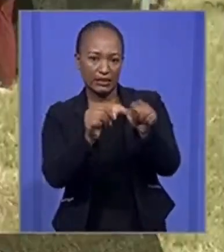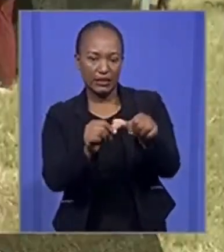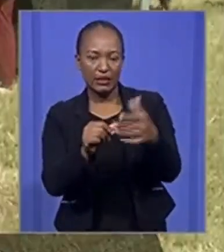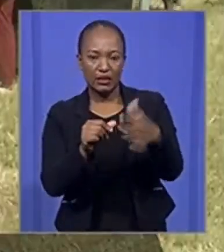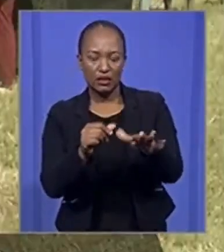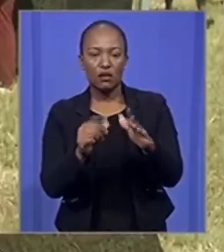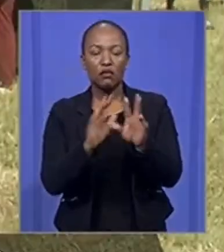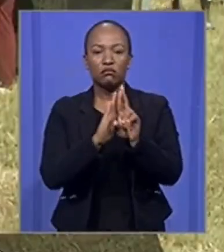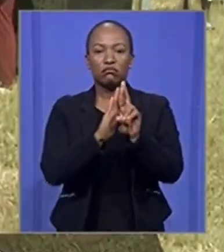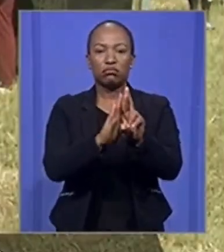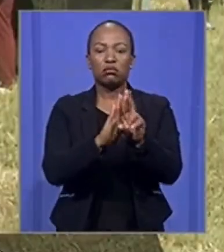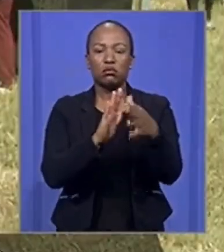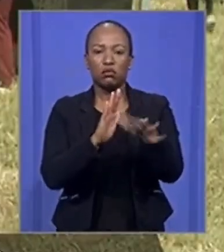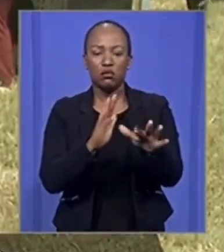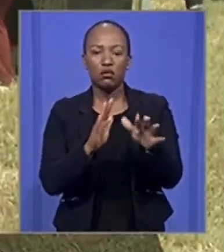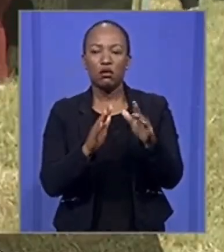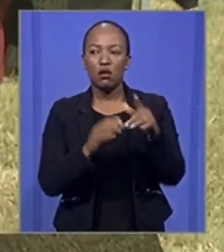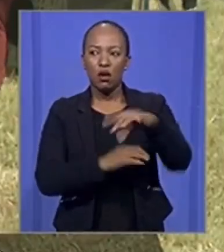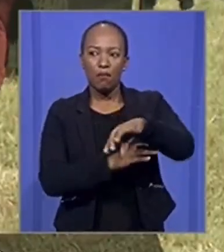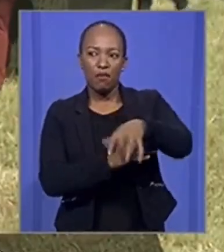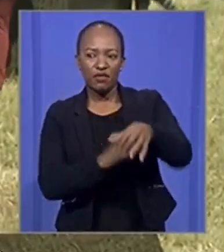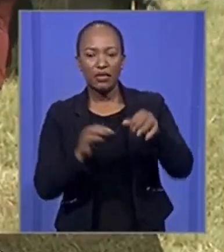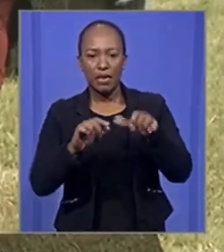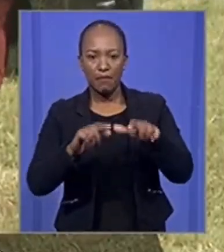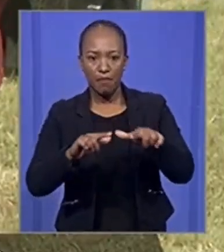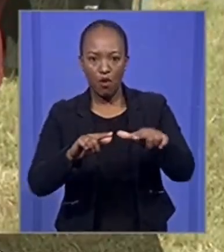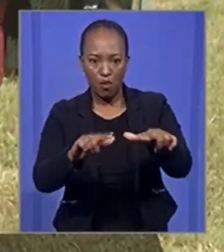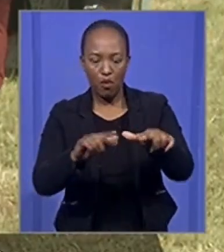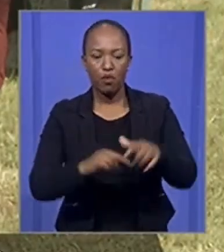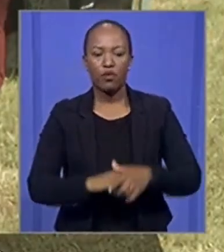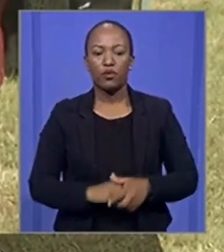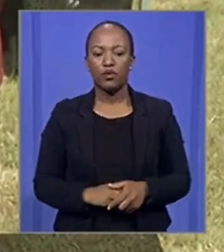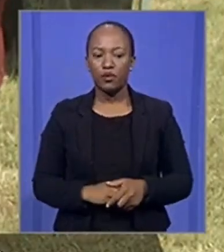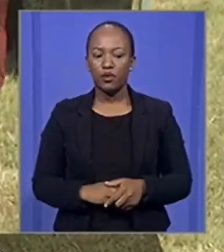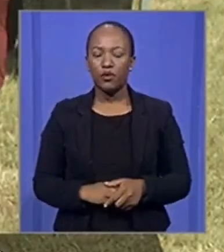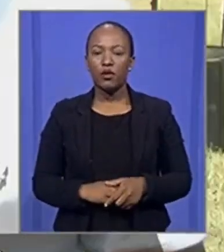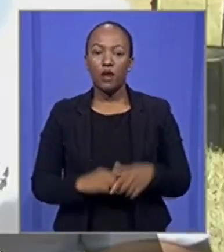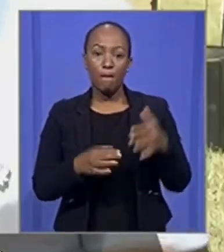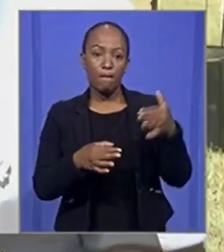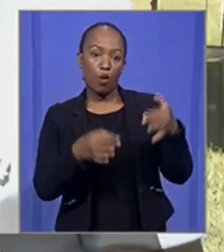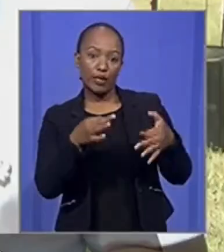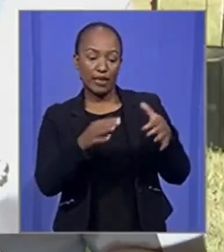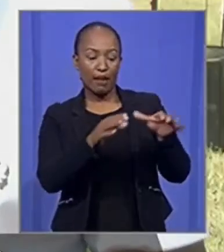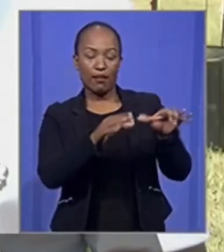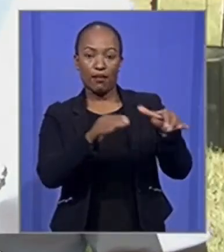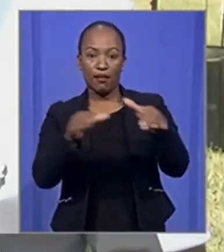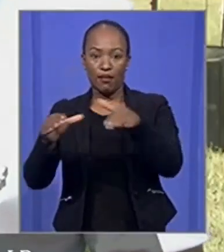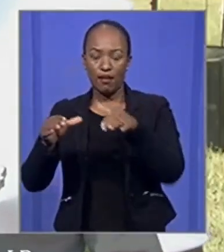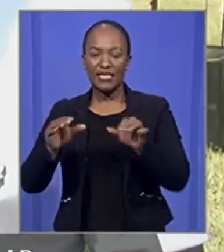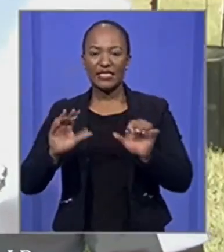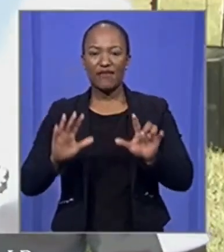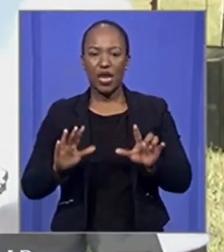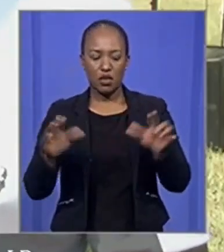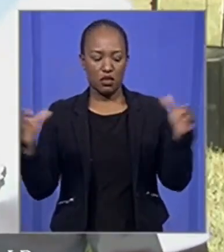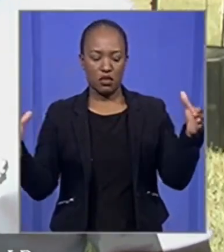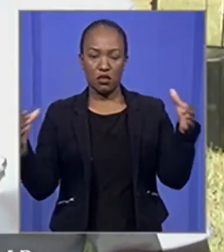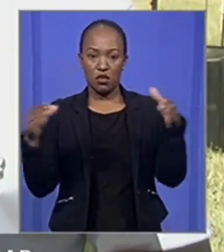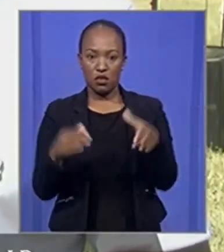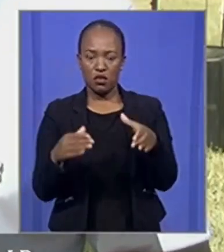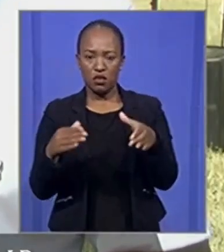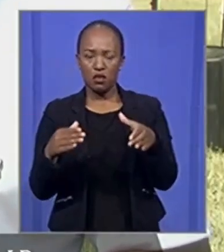ba le kemedi le kgotleng la ketsamelao la province ya Limpopo We are 7 political parties in this arrangement. Then we don't